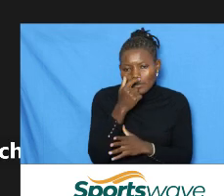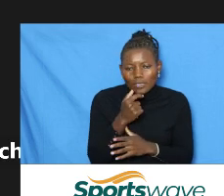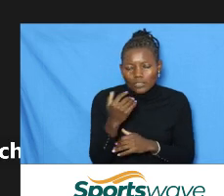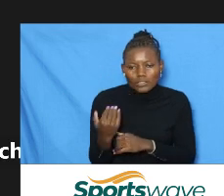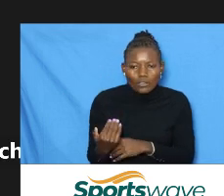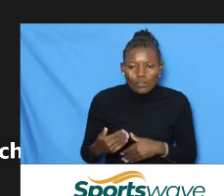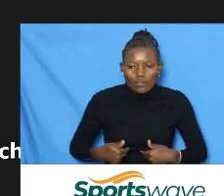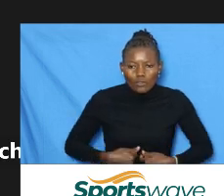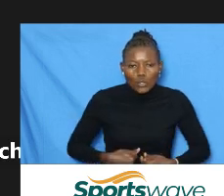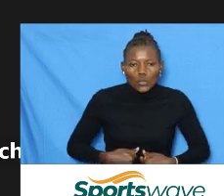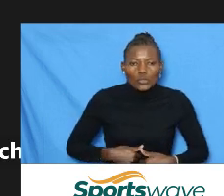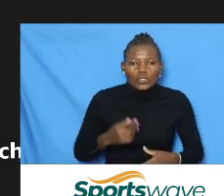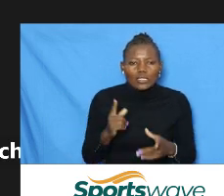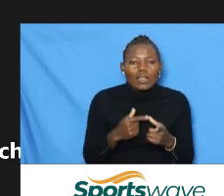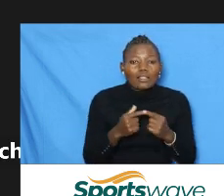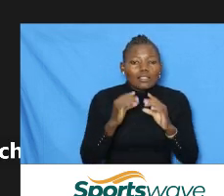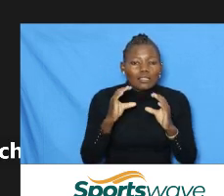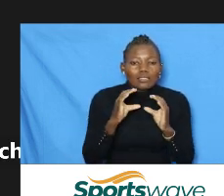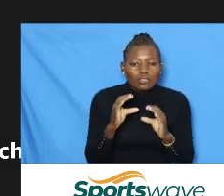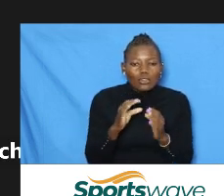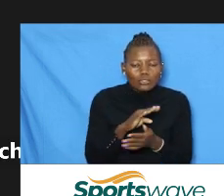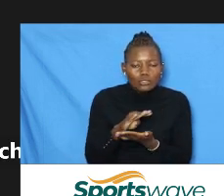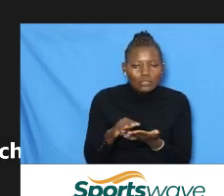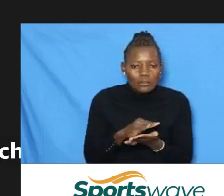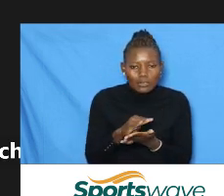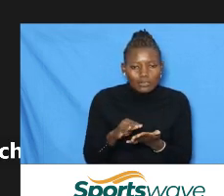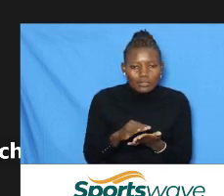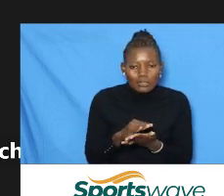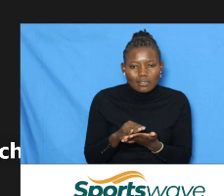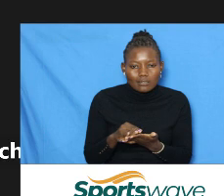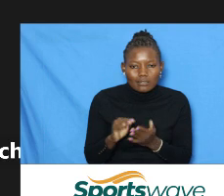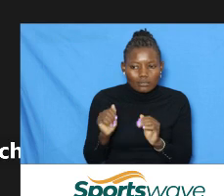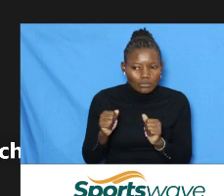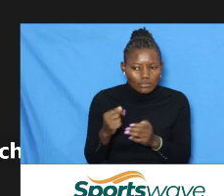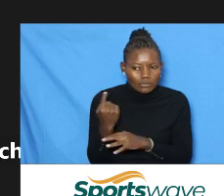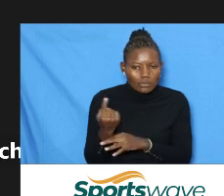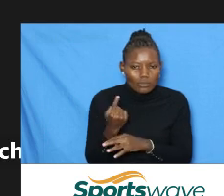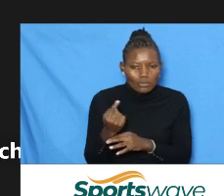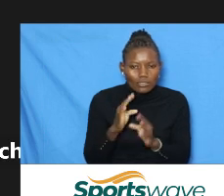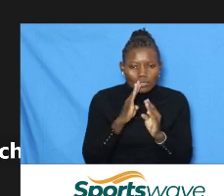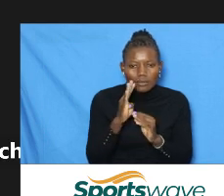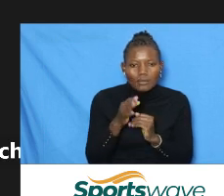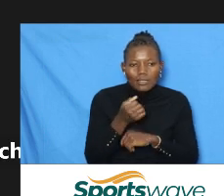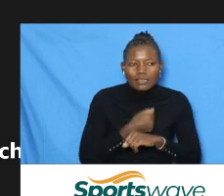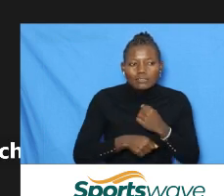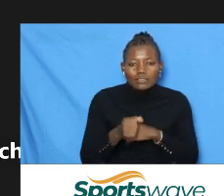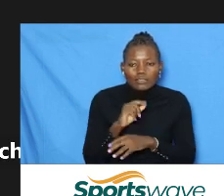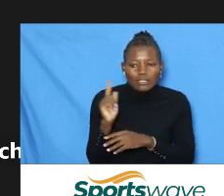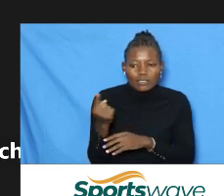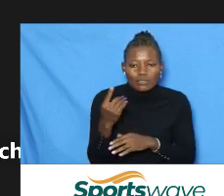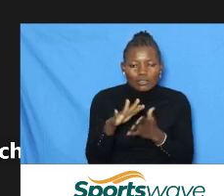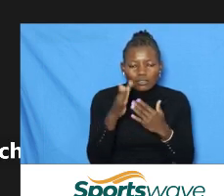youth, the coach basically can only be activated once a performance team